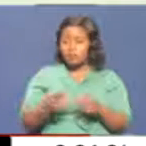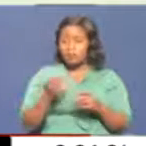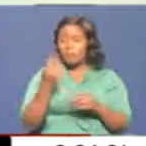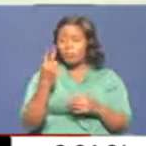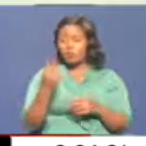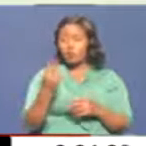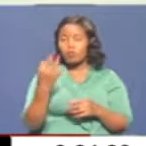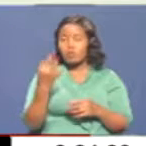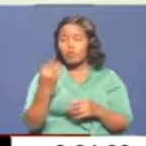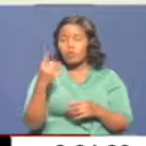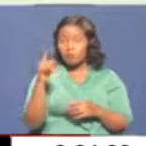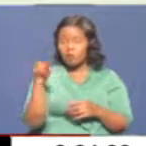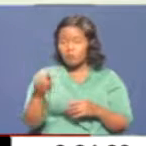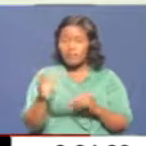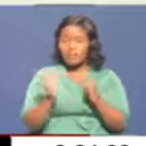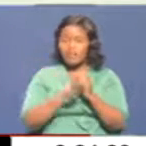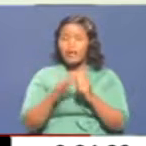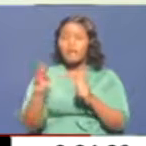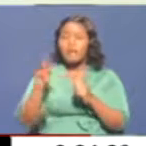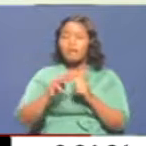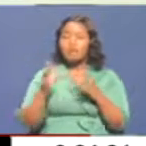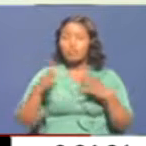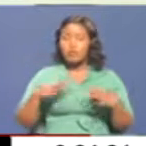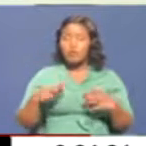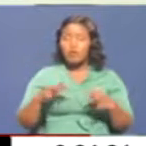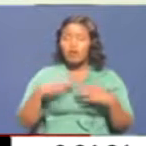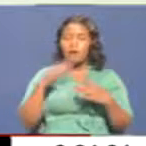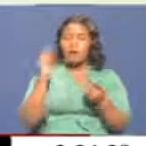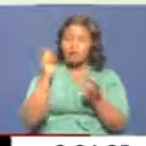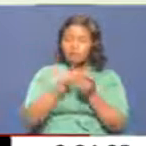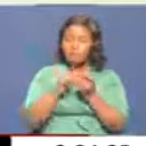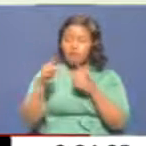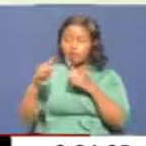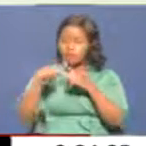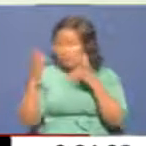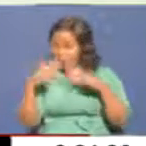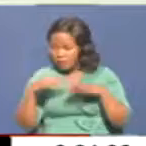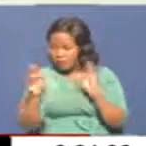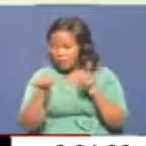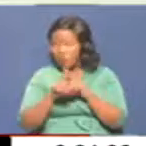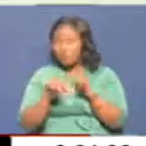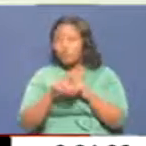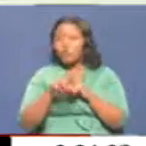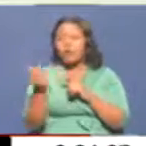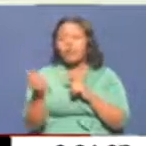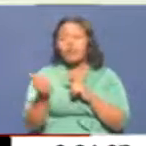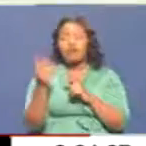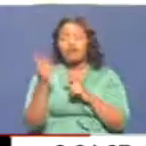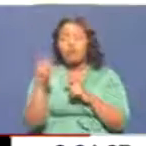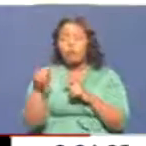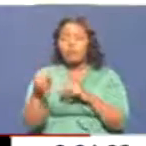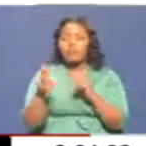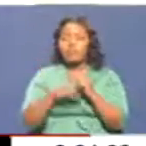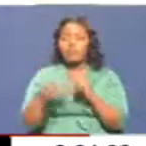231.9 million people have been infected and 4.7 million people have died. Now,